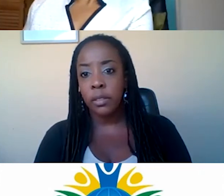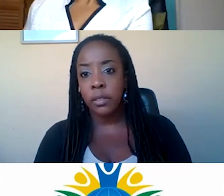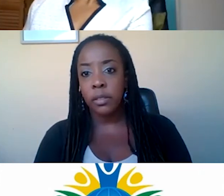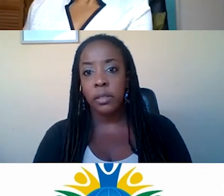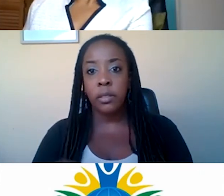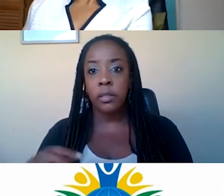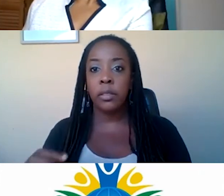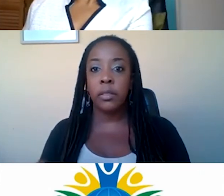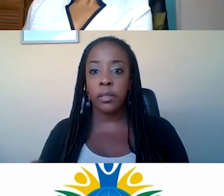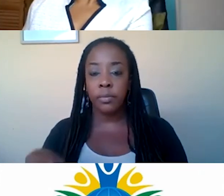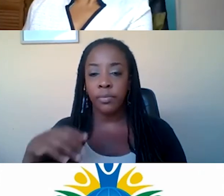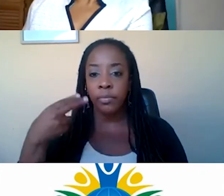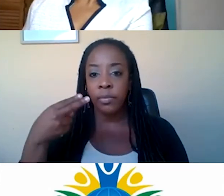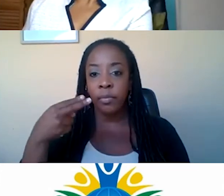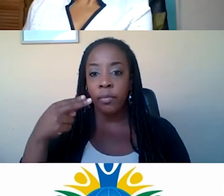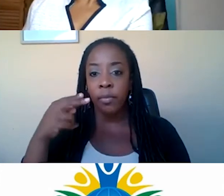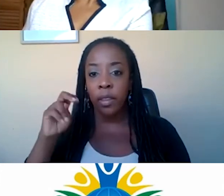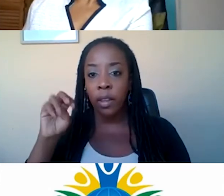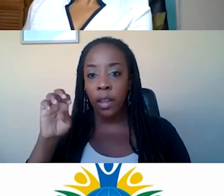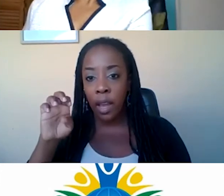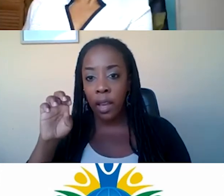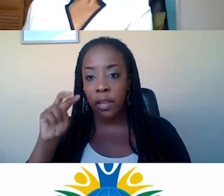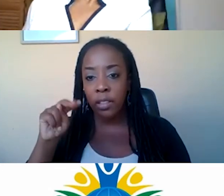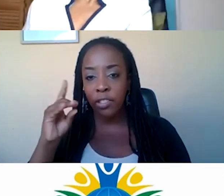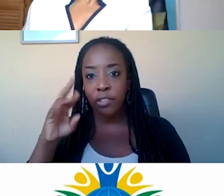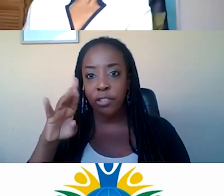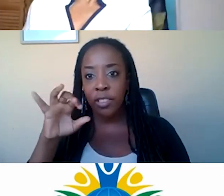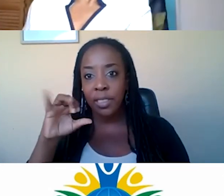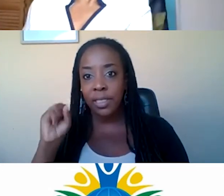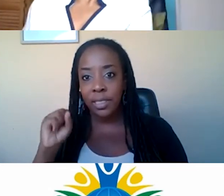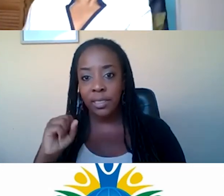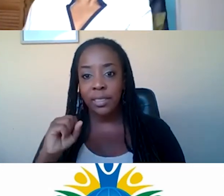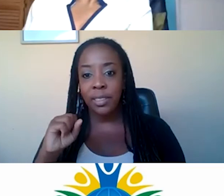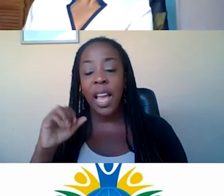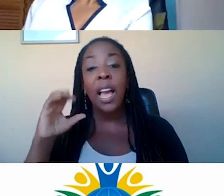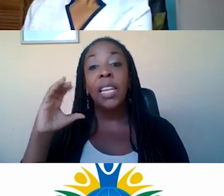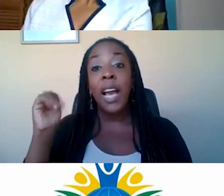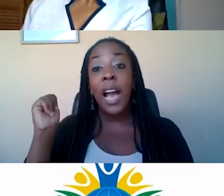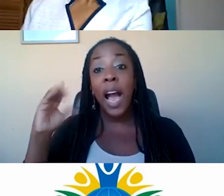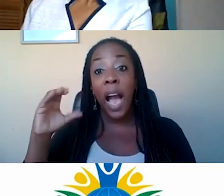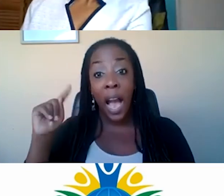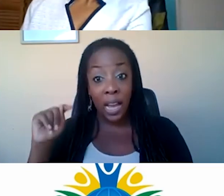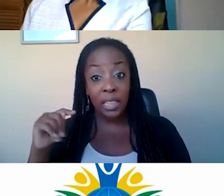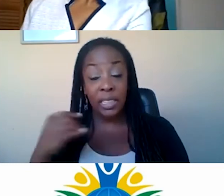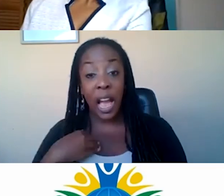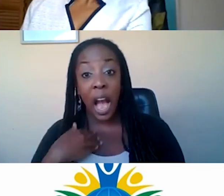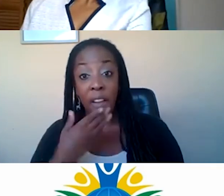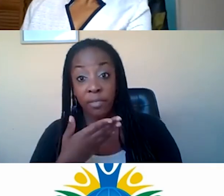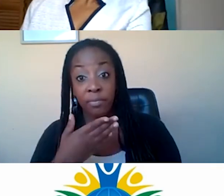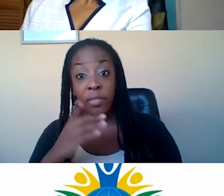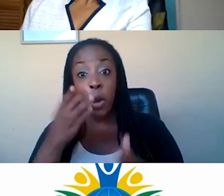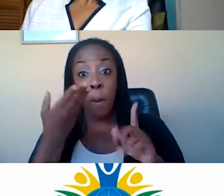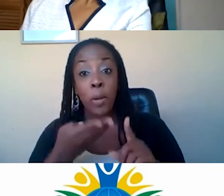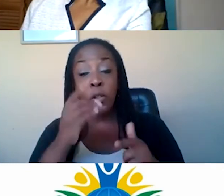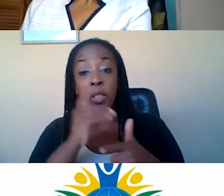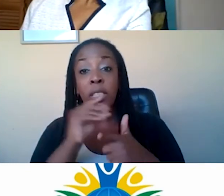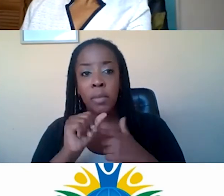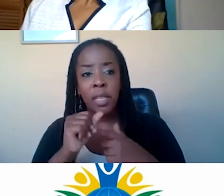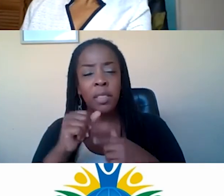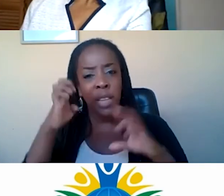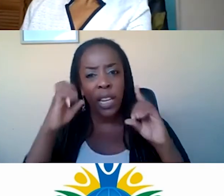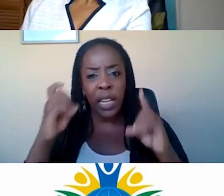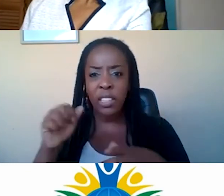of persons with disabilities to education and training. And it has, because we're dealing with